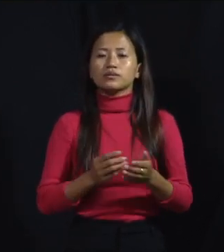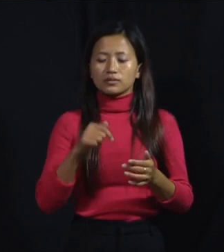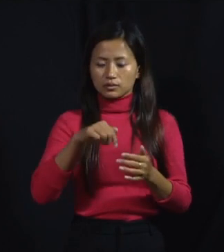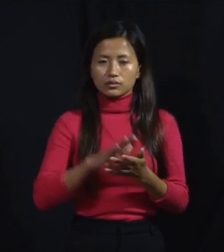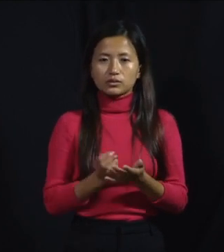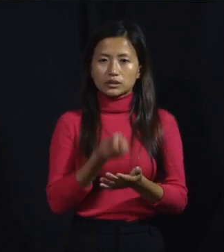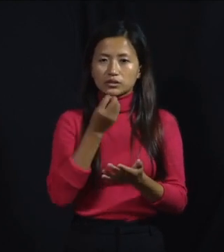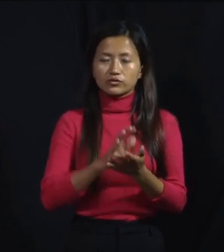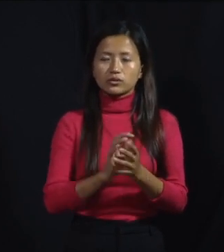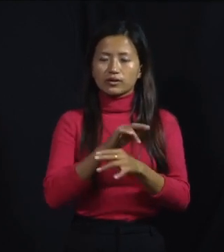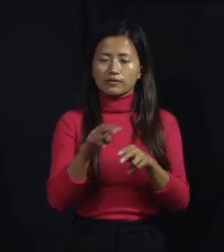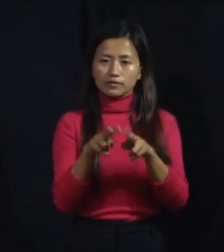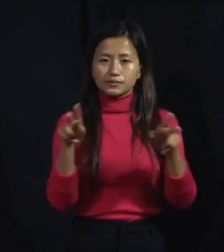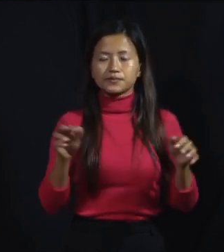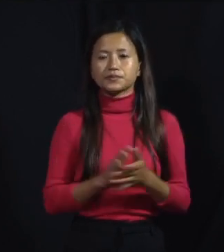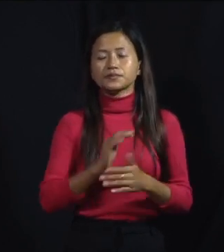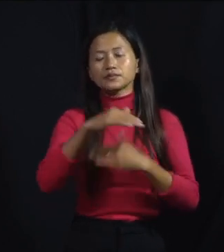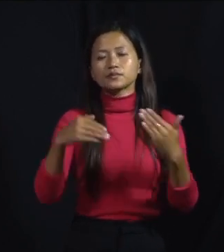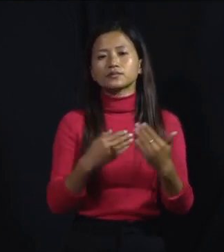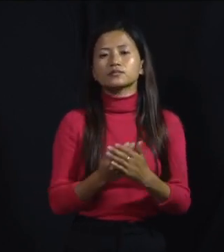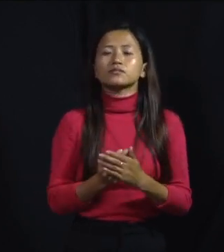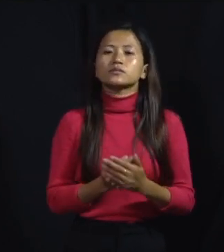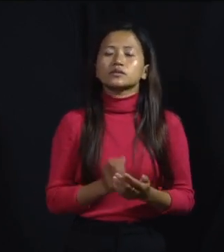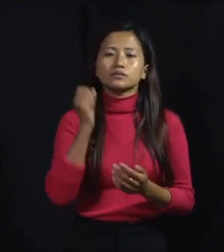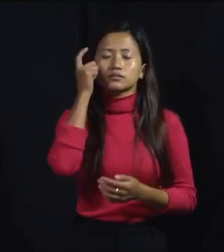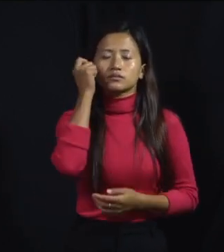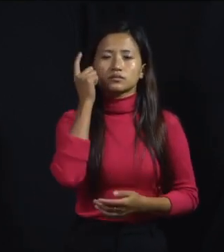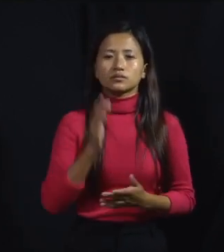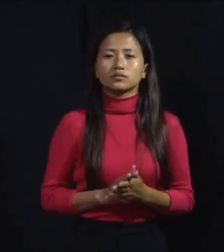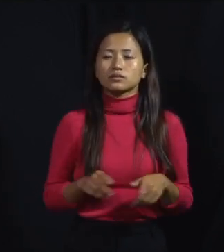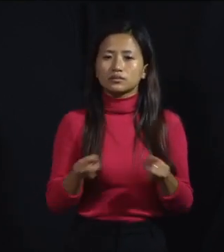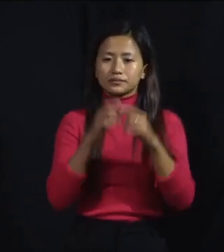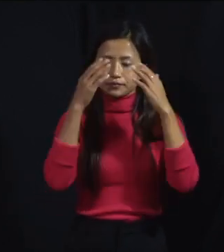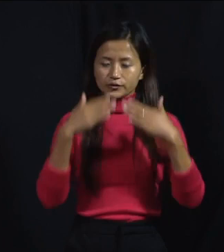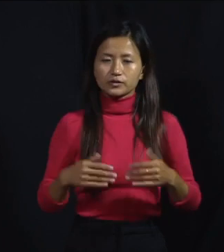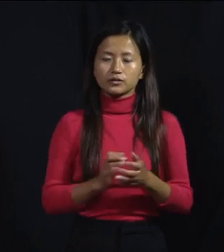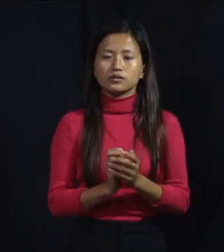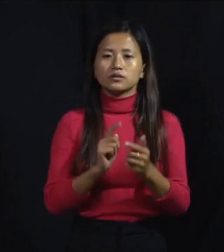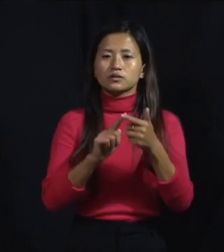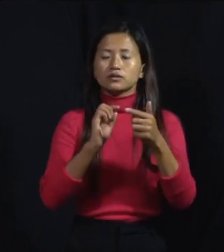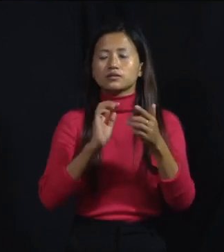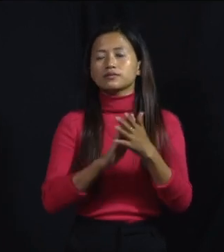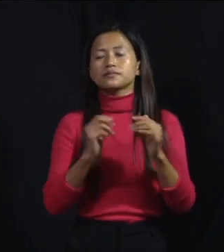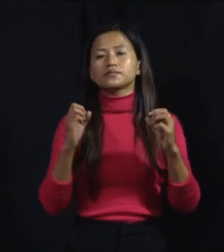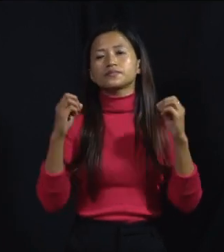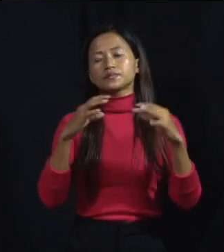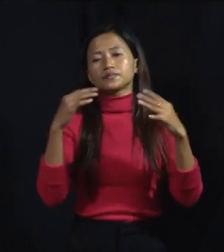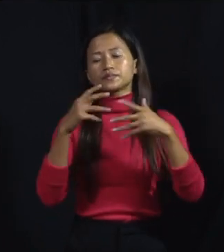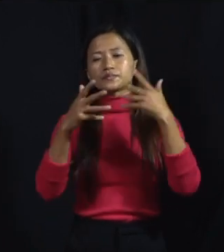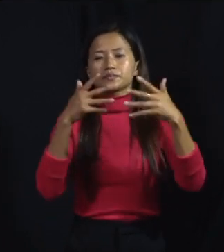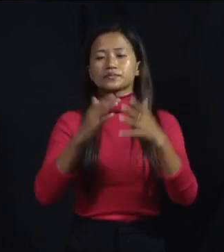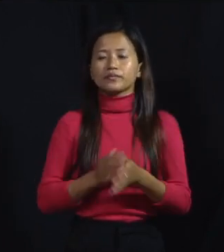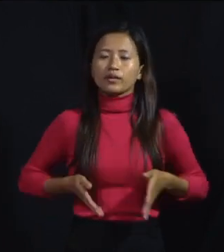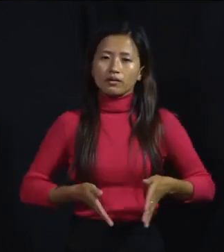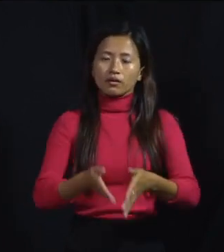we are taking. So all this also can be understood as the physical environment. Okay, now let us go into